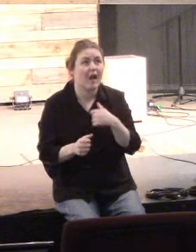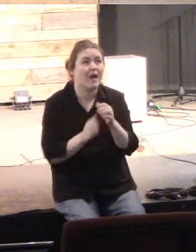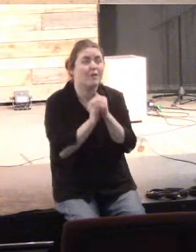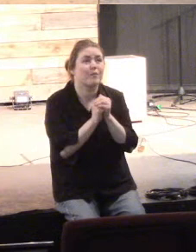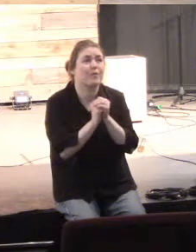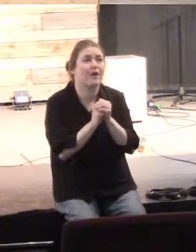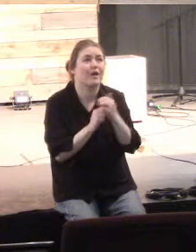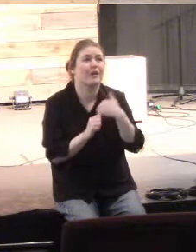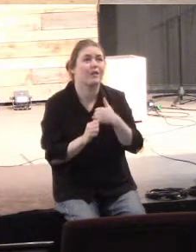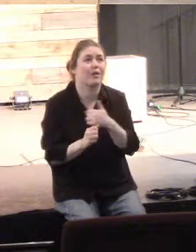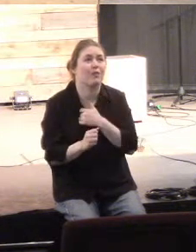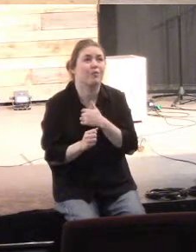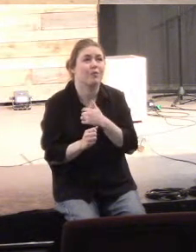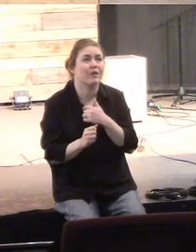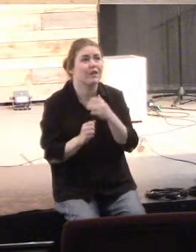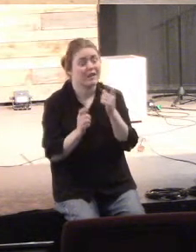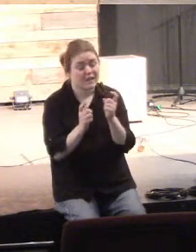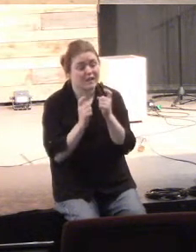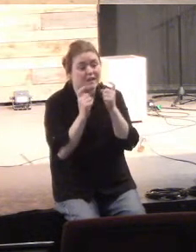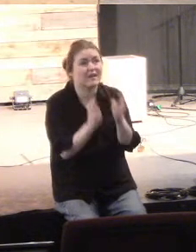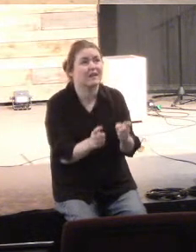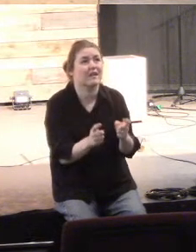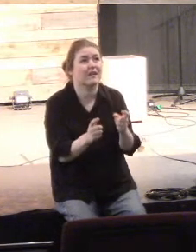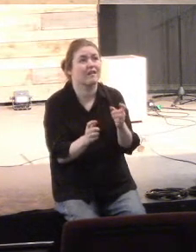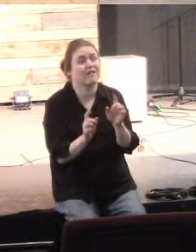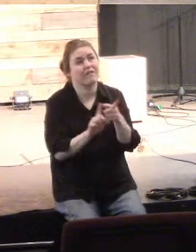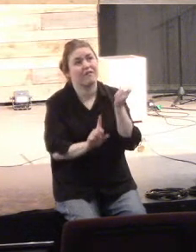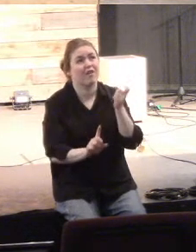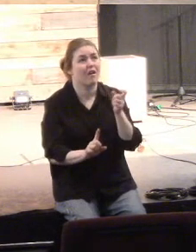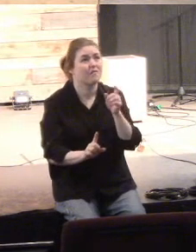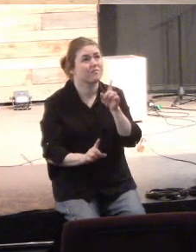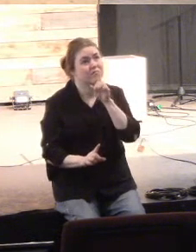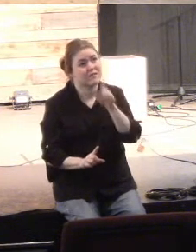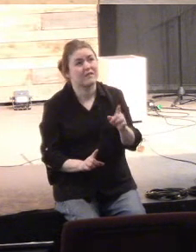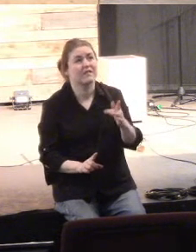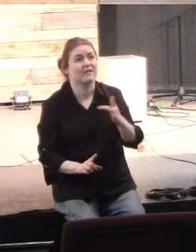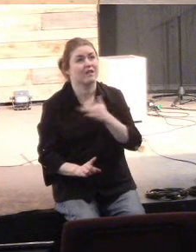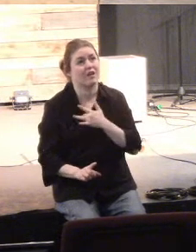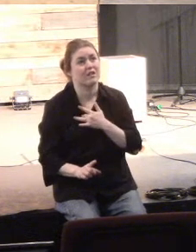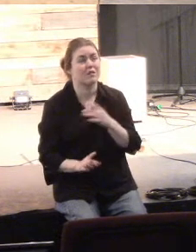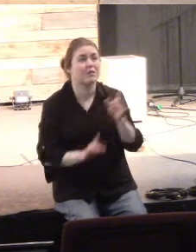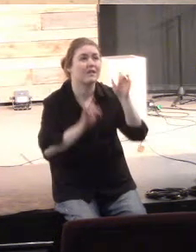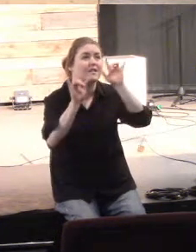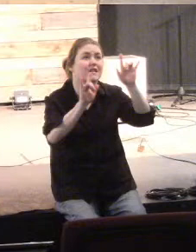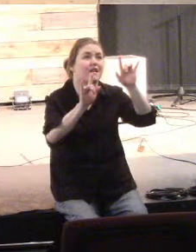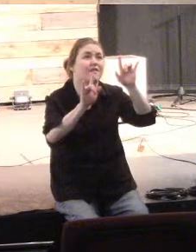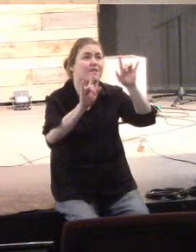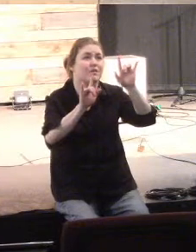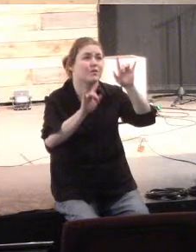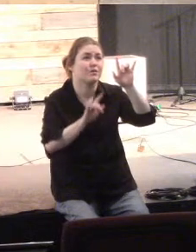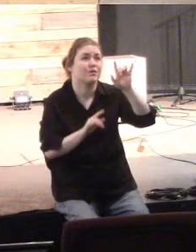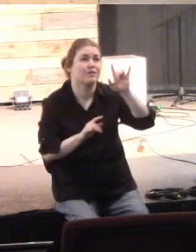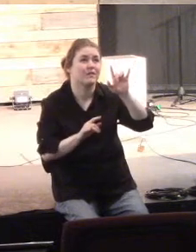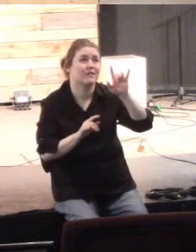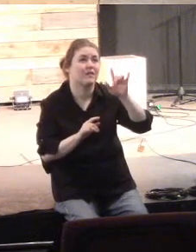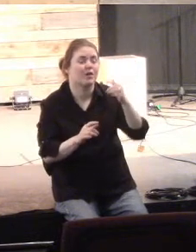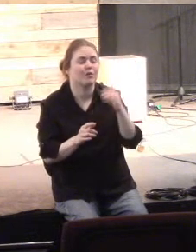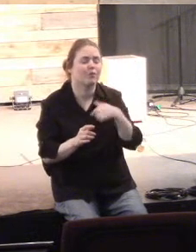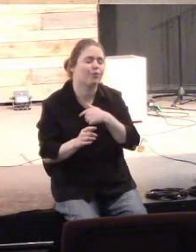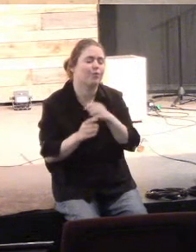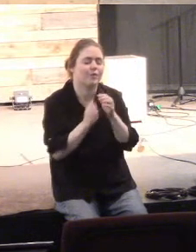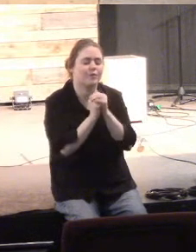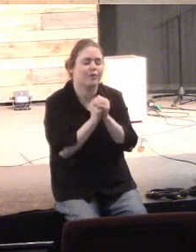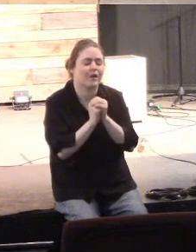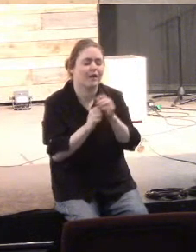sincere, faithful hearts, but also meeting the needs of the church and those around us. We love you, God. We pray that this offering pleases you today.